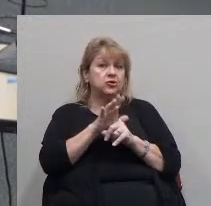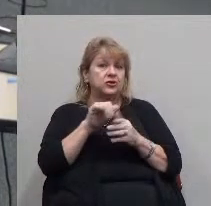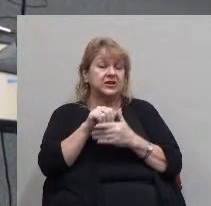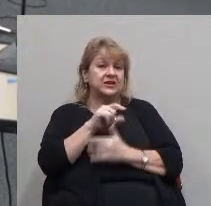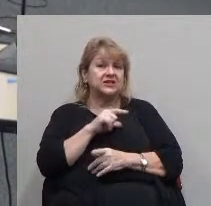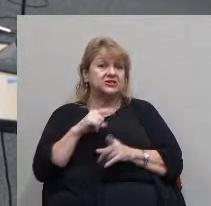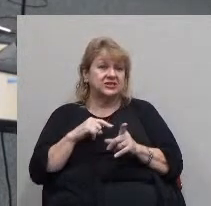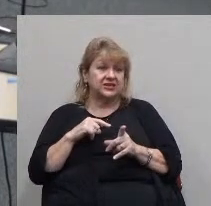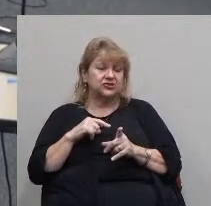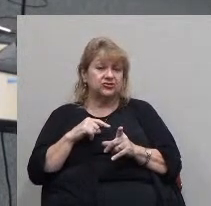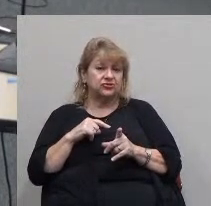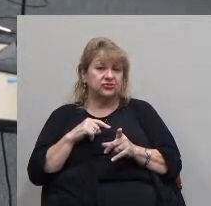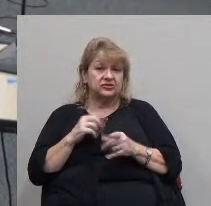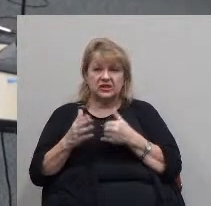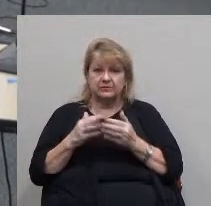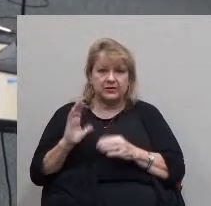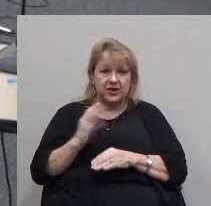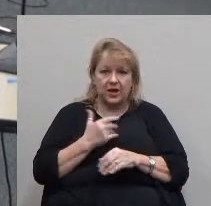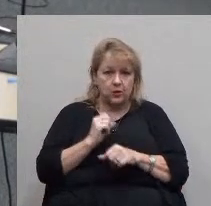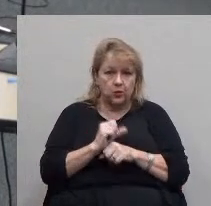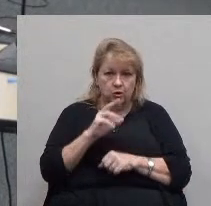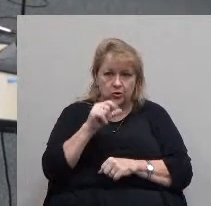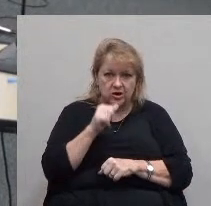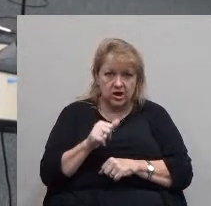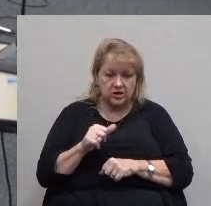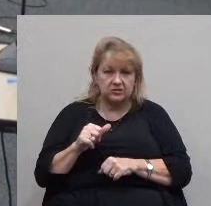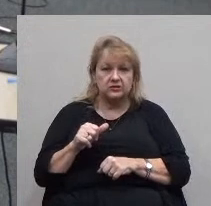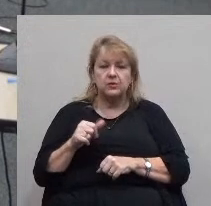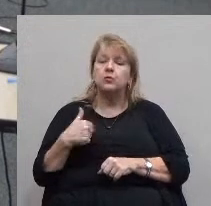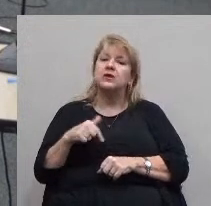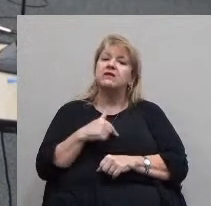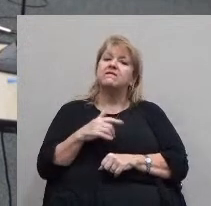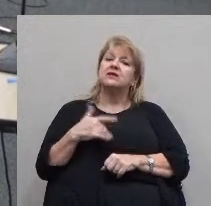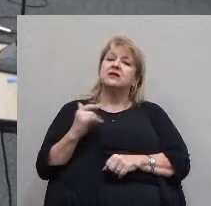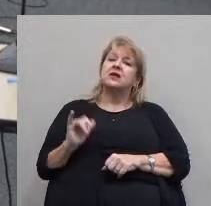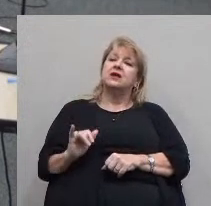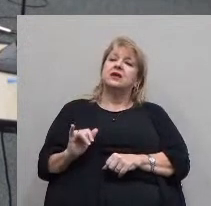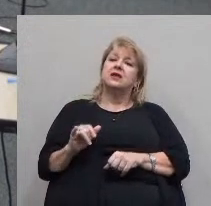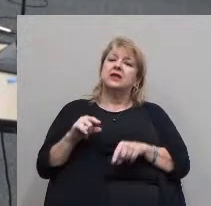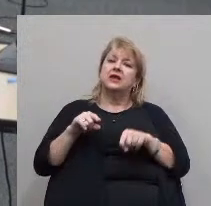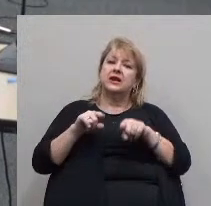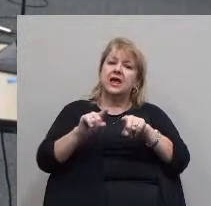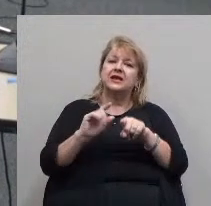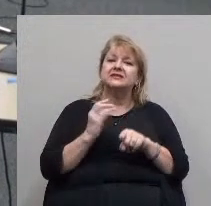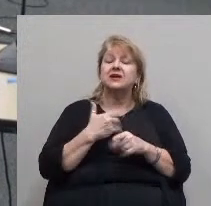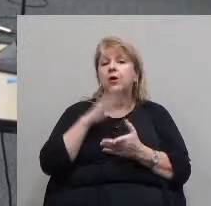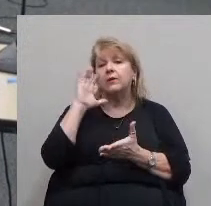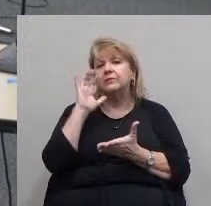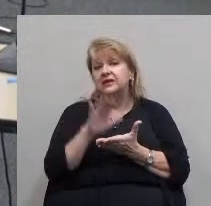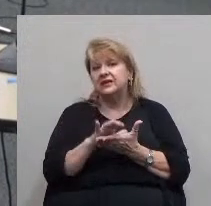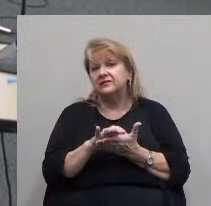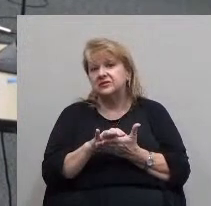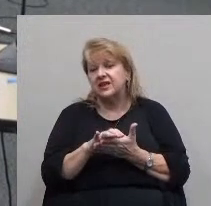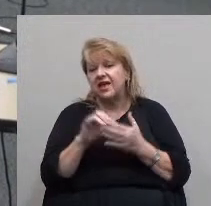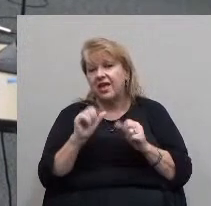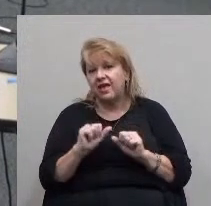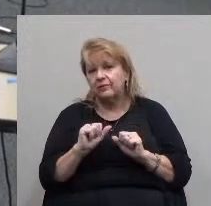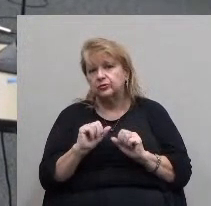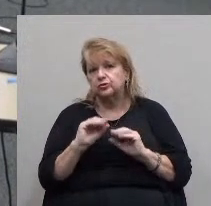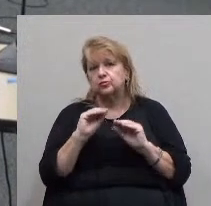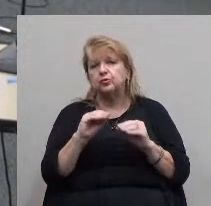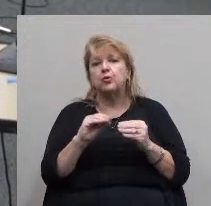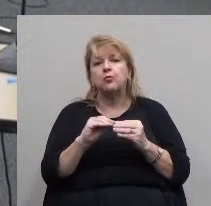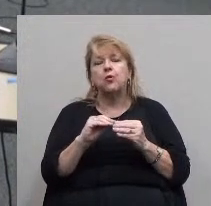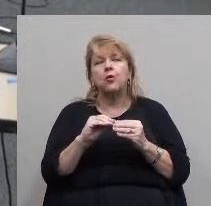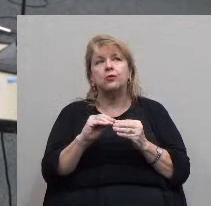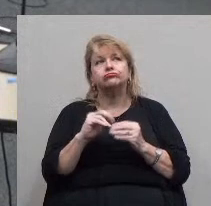legislature, regardless of our work on it or not, that we feel like because it aligns to some of our beliefs, we're able to put it in